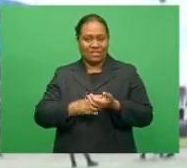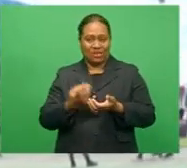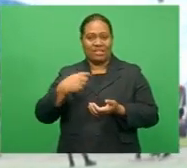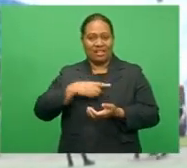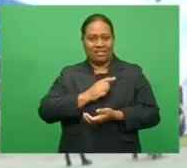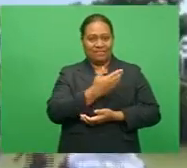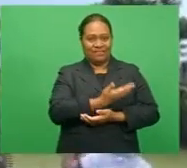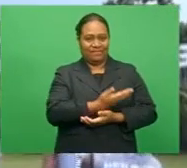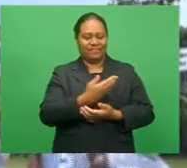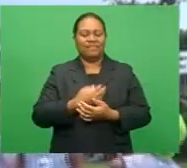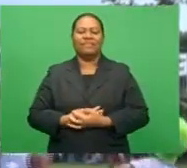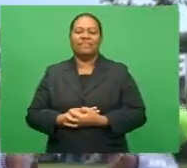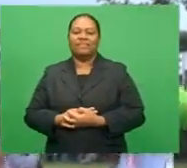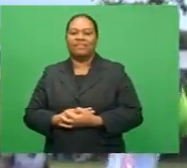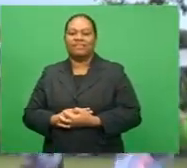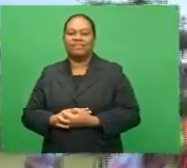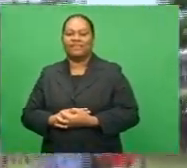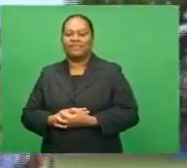as we